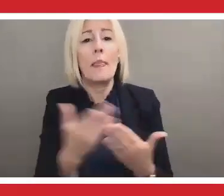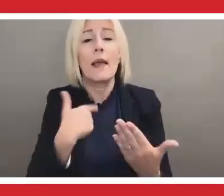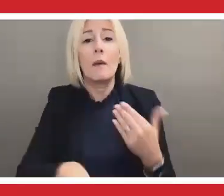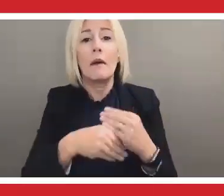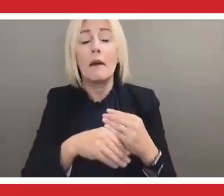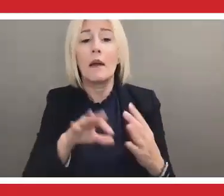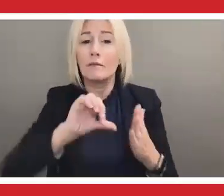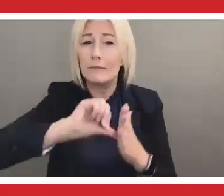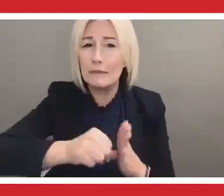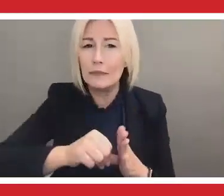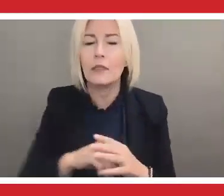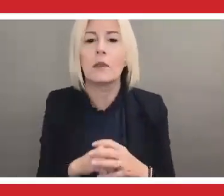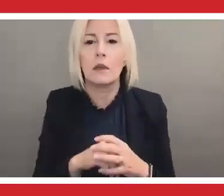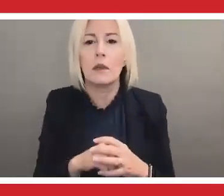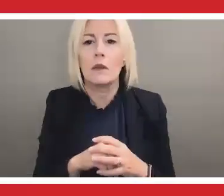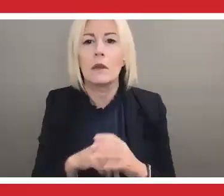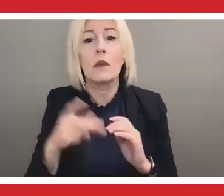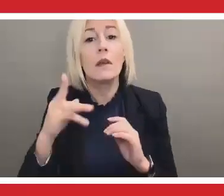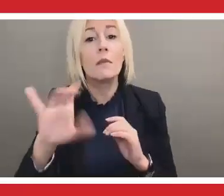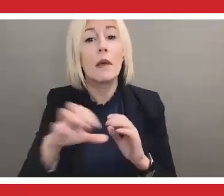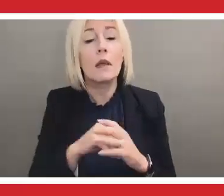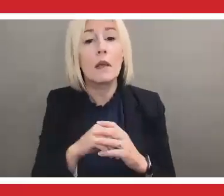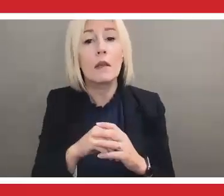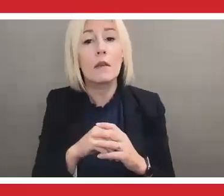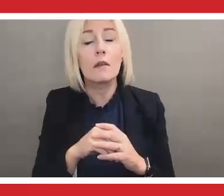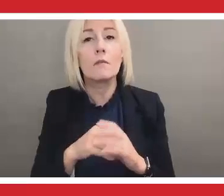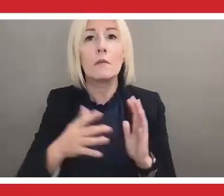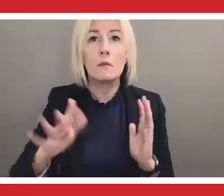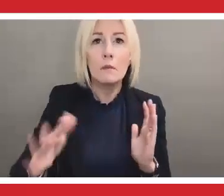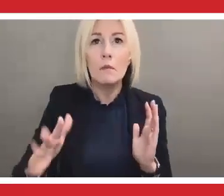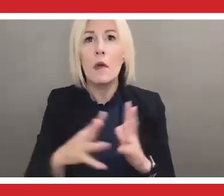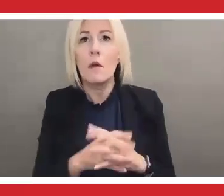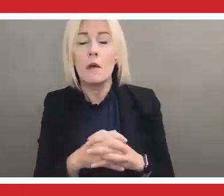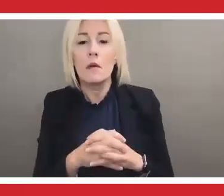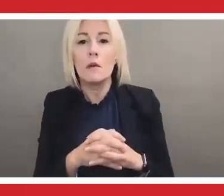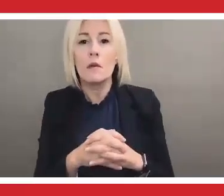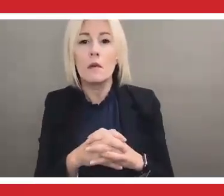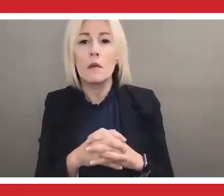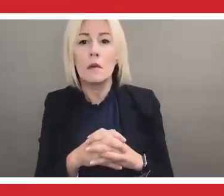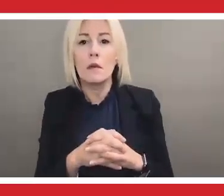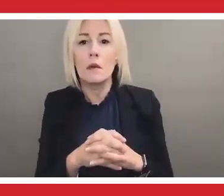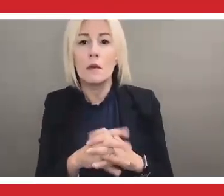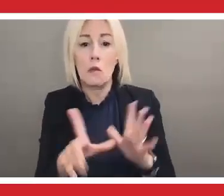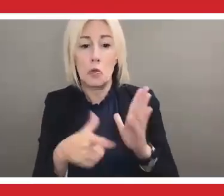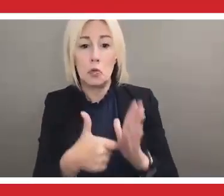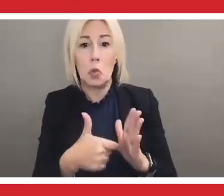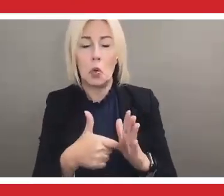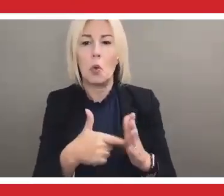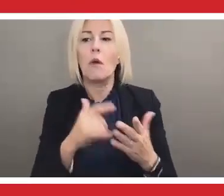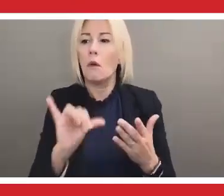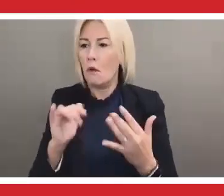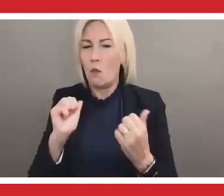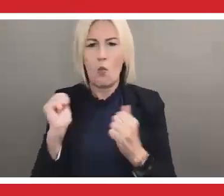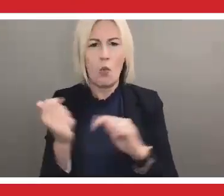that the COVID also, in a way, shows that we are rather similar in